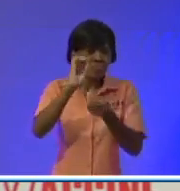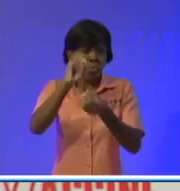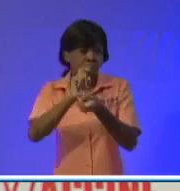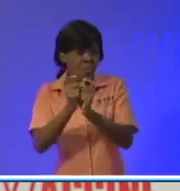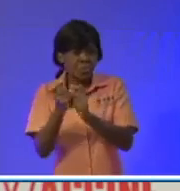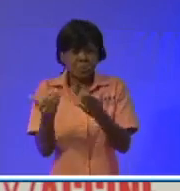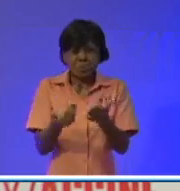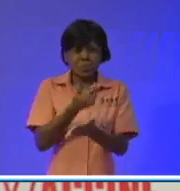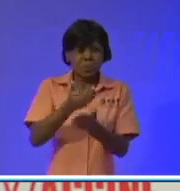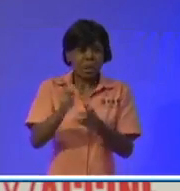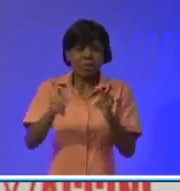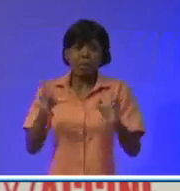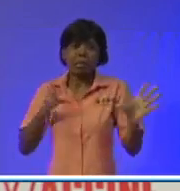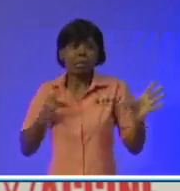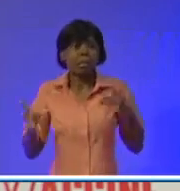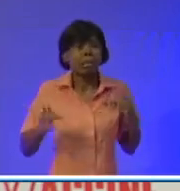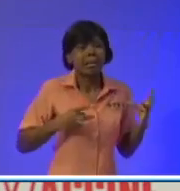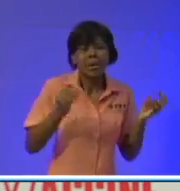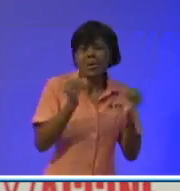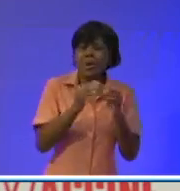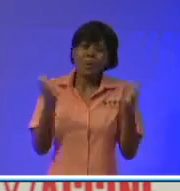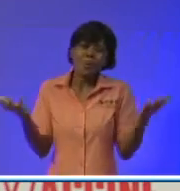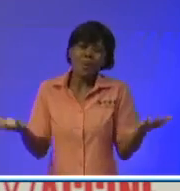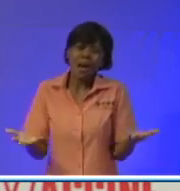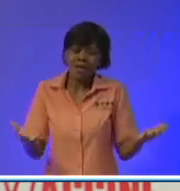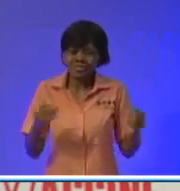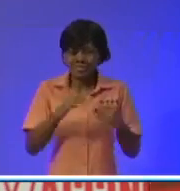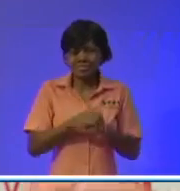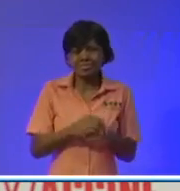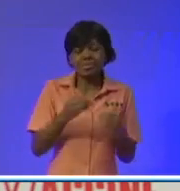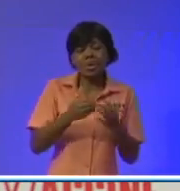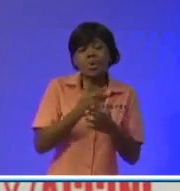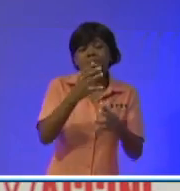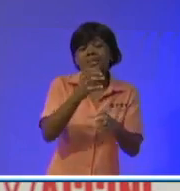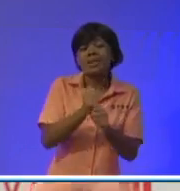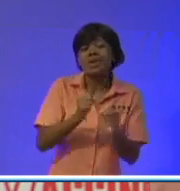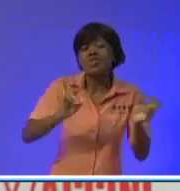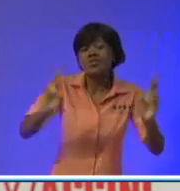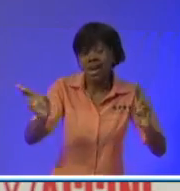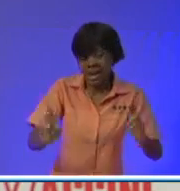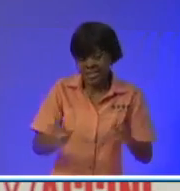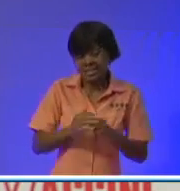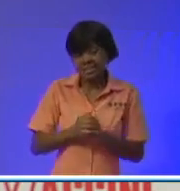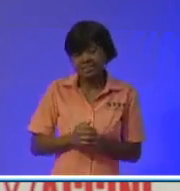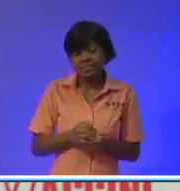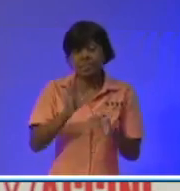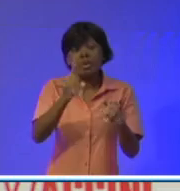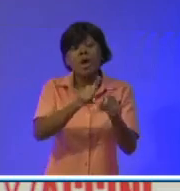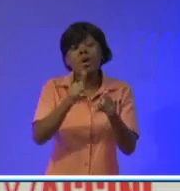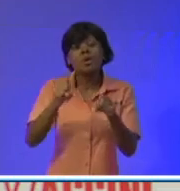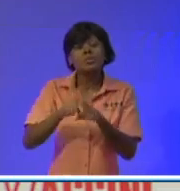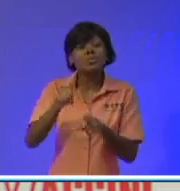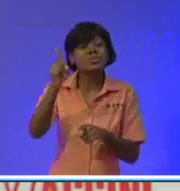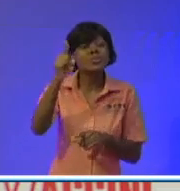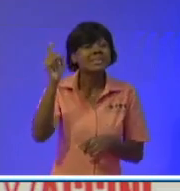the three W's, plus a V, ventilation, plus a V, vaccine. Thank you very much,